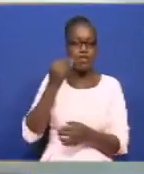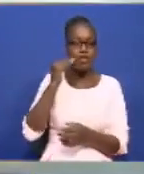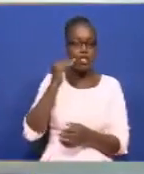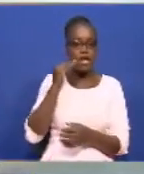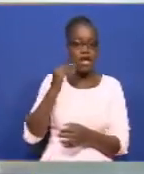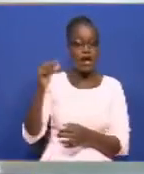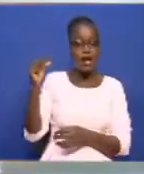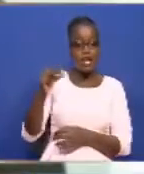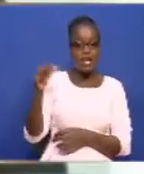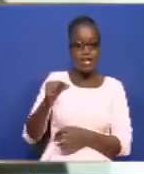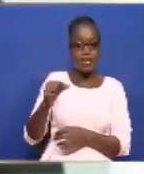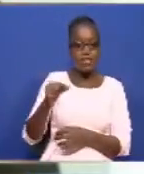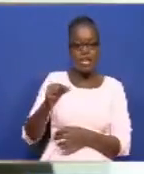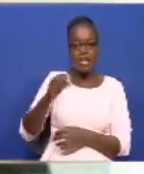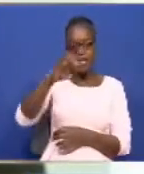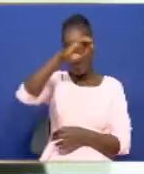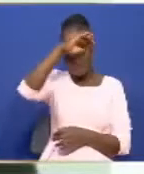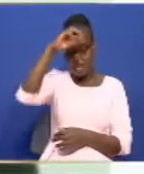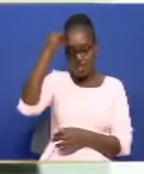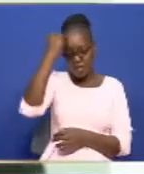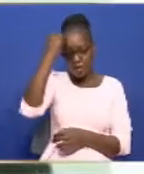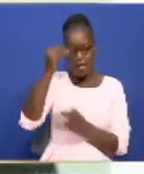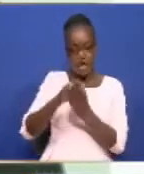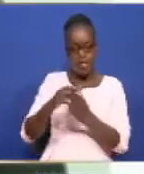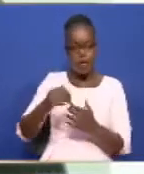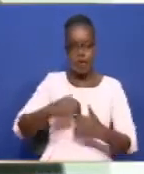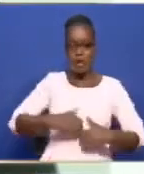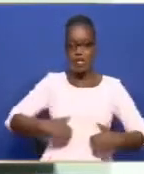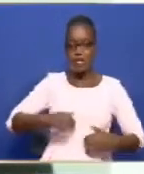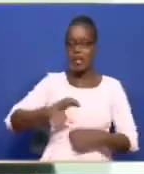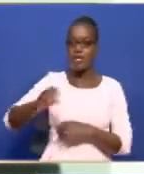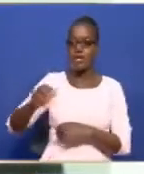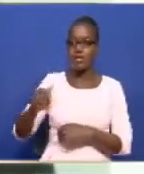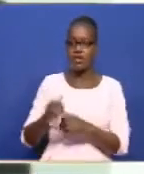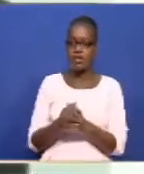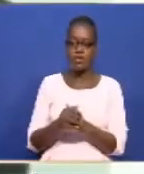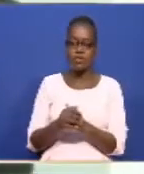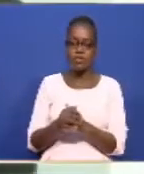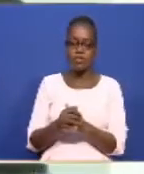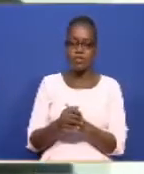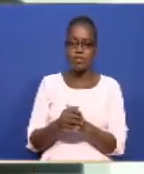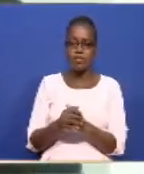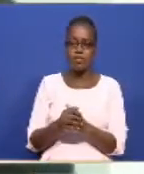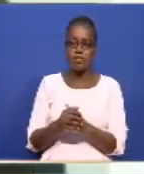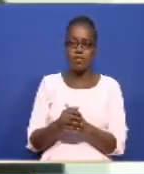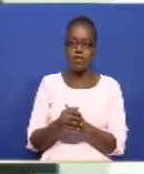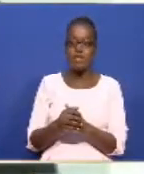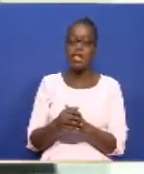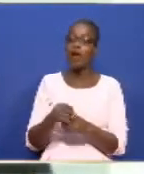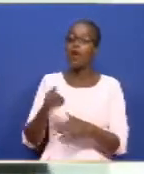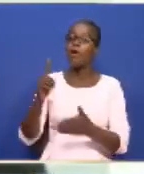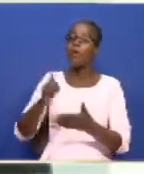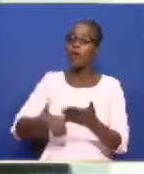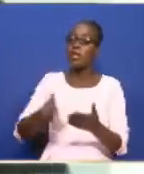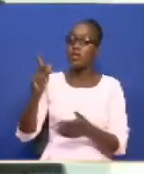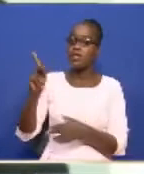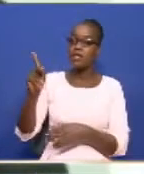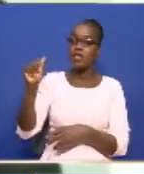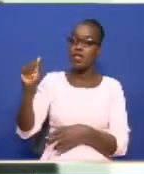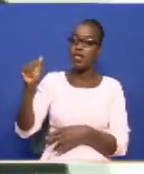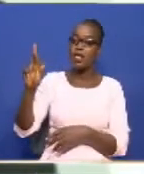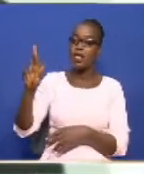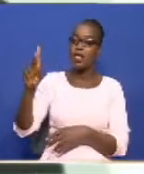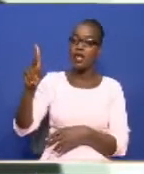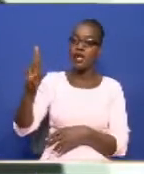and Mandera counties. And the basis of good agriculture is good genetics. And what Kalro is doing